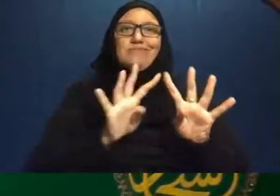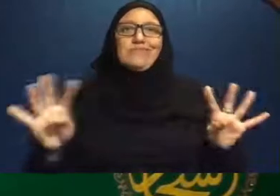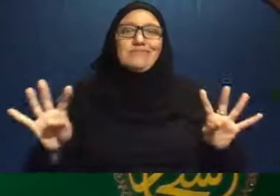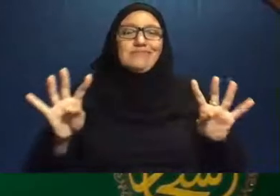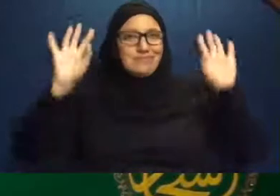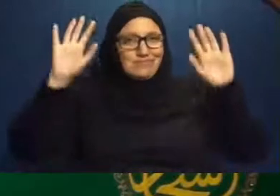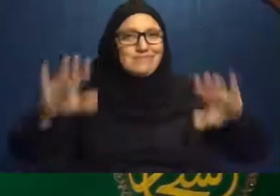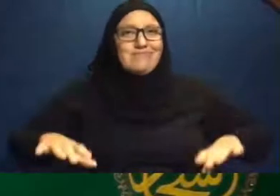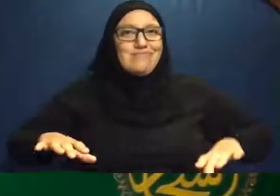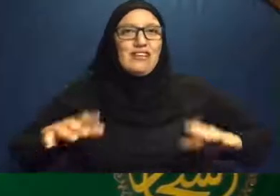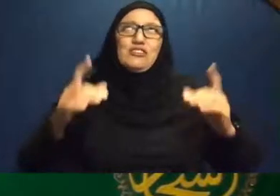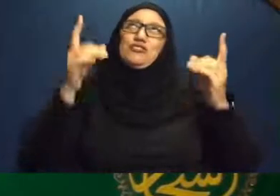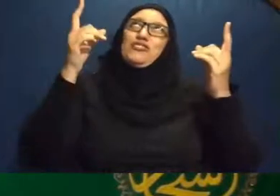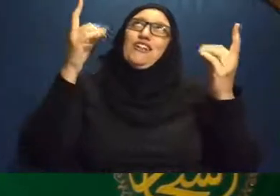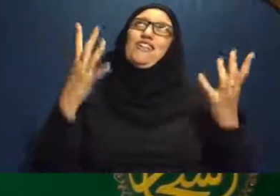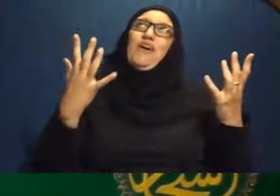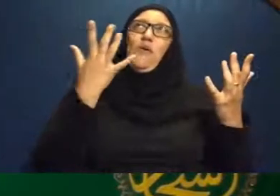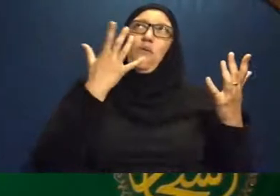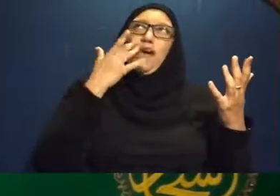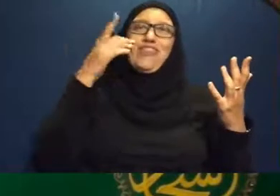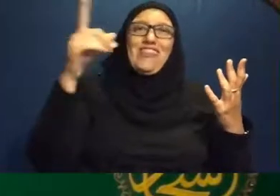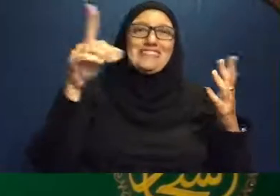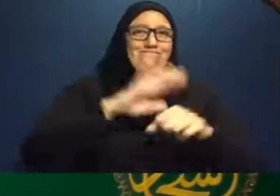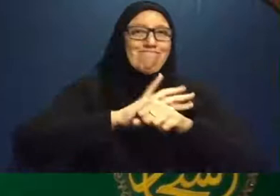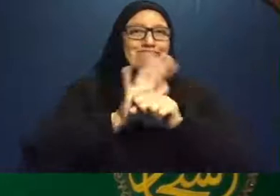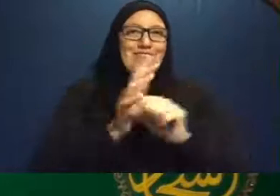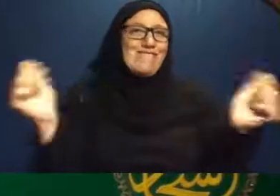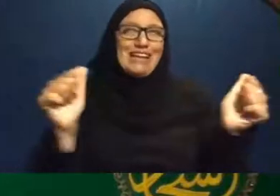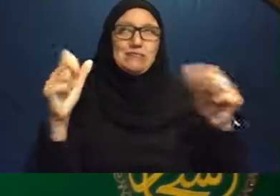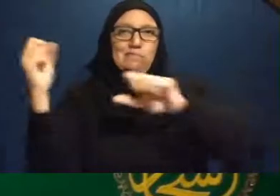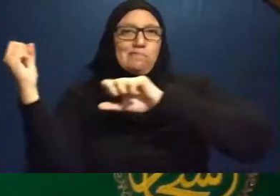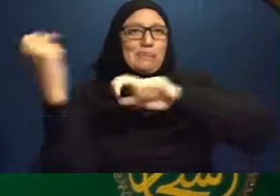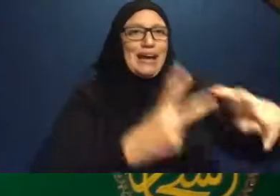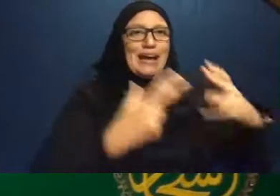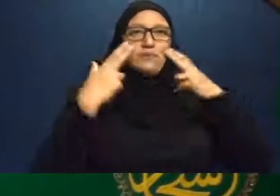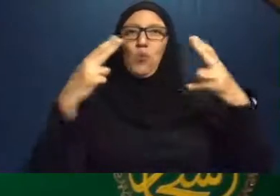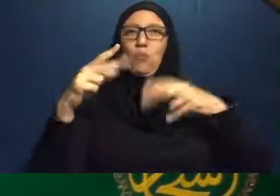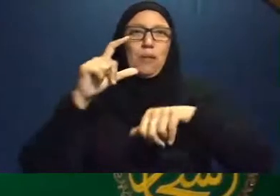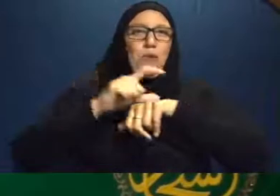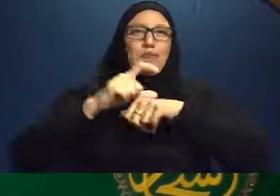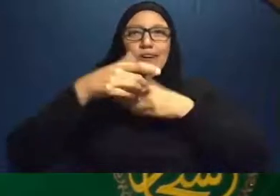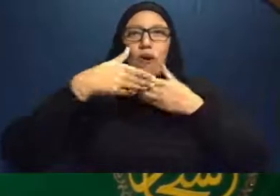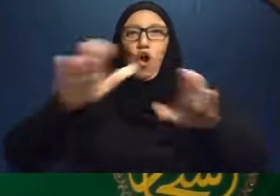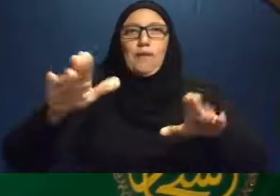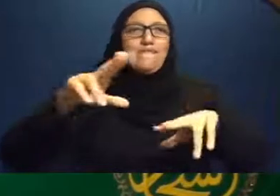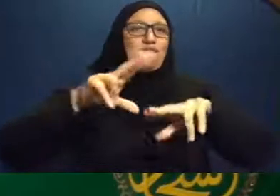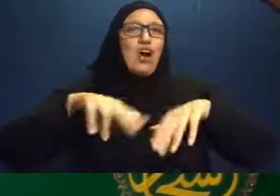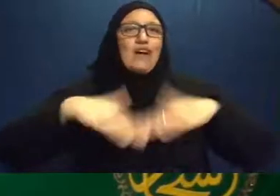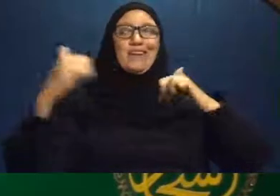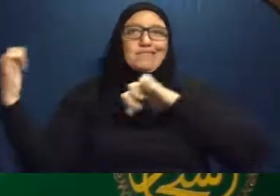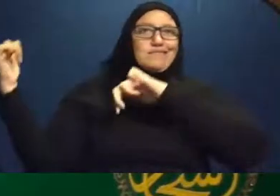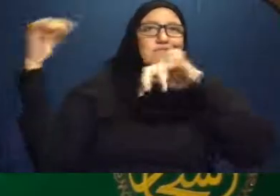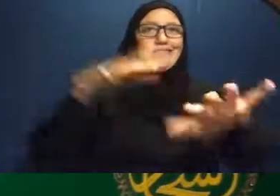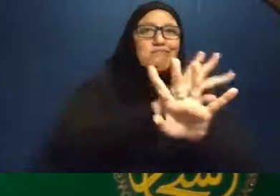together. Hence, we get together, inshallah, as soon as this pandemic is over again, back to normal, we get together for